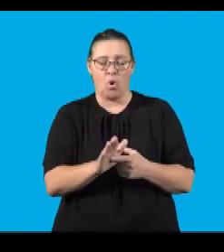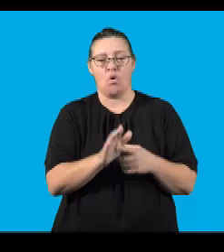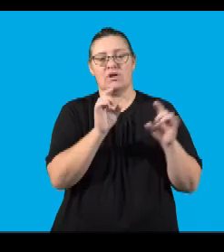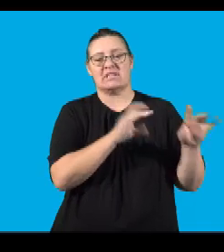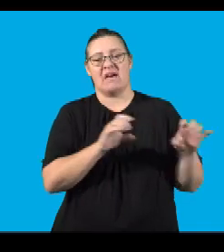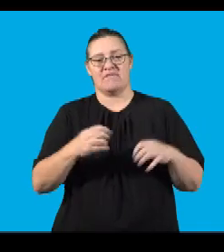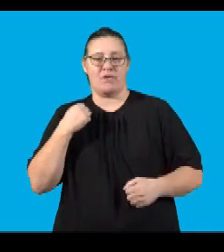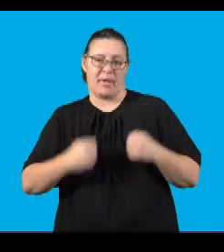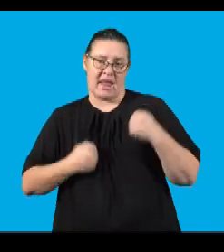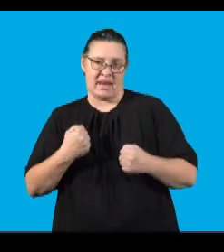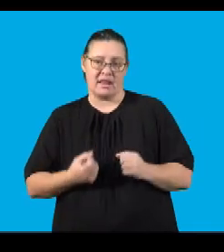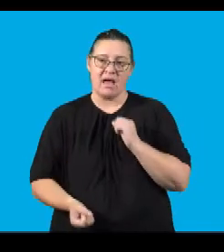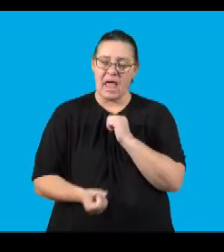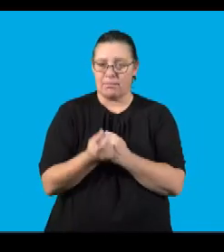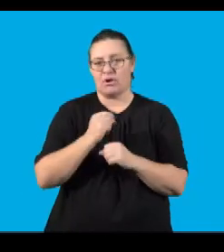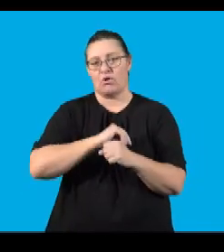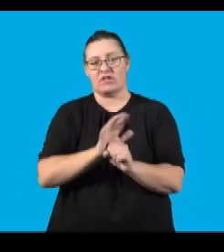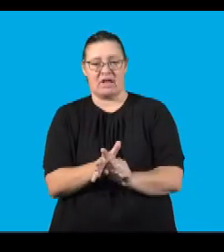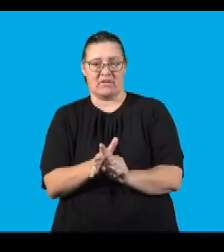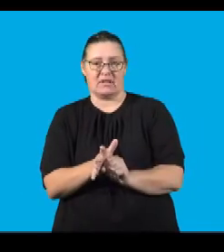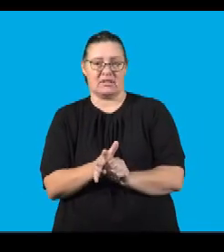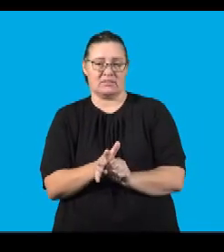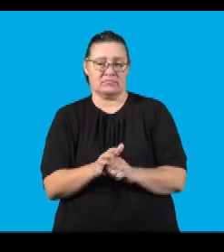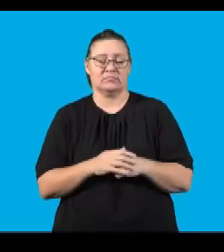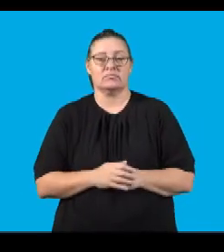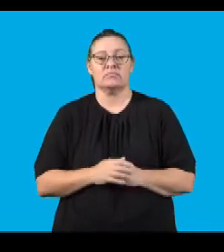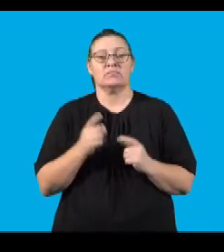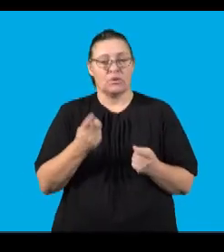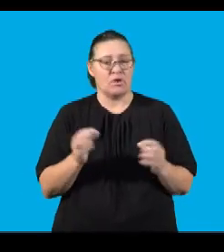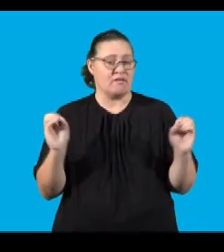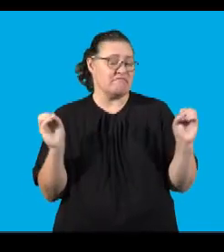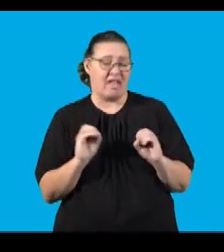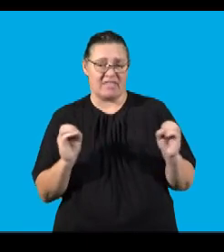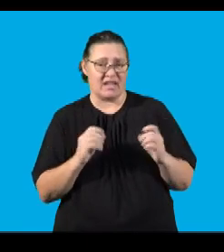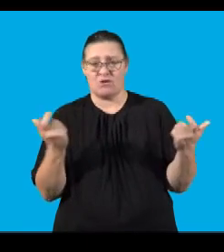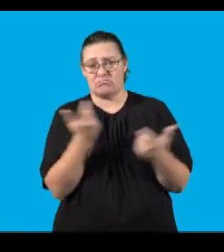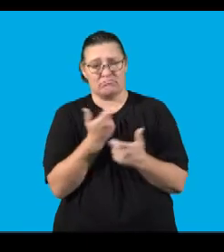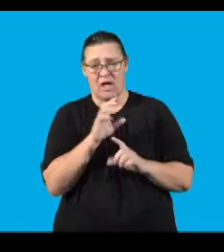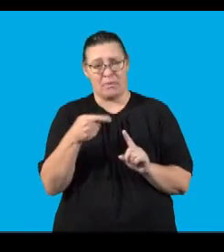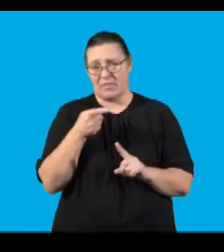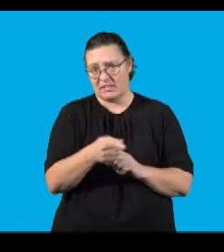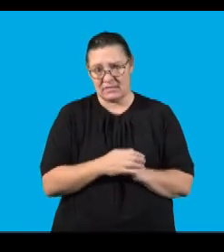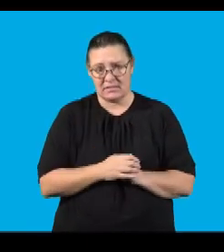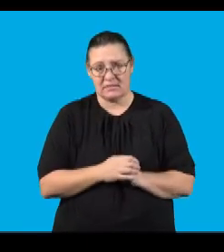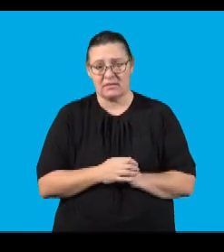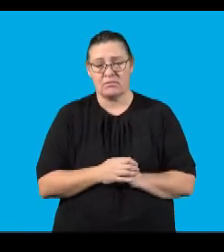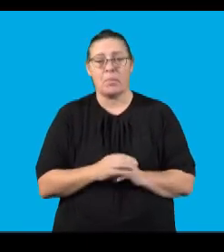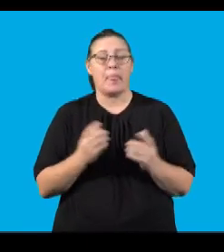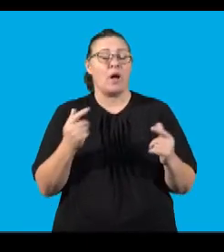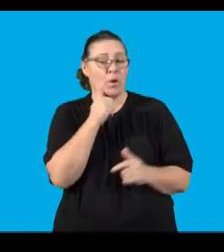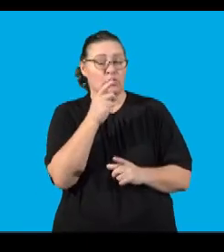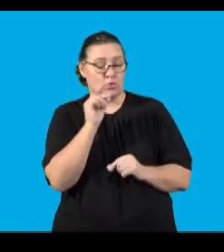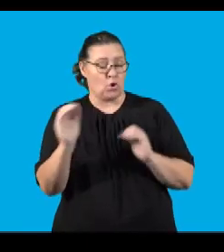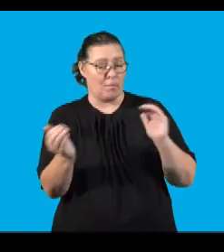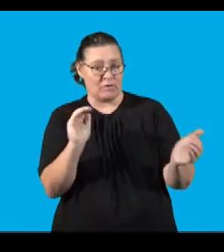suffering that is caused by the COVID-19 pandemic and that there's nothing humorous about this. So when you're